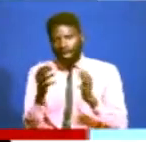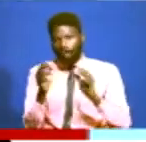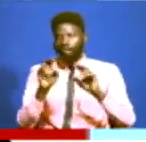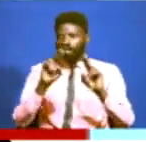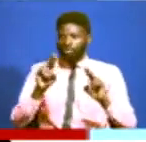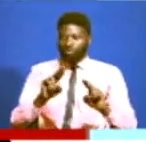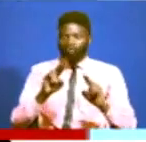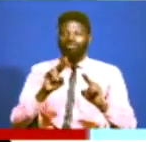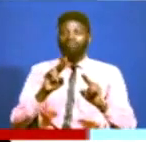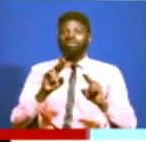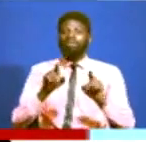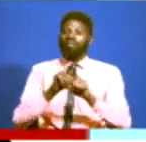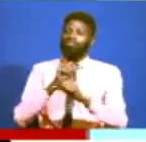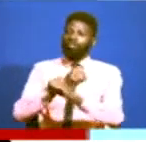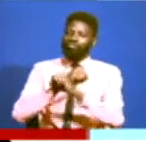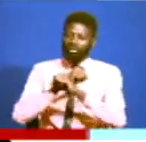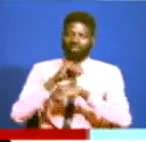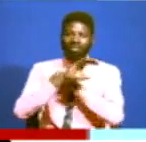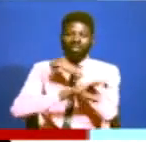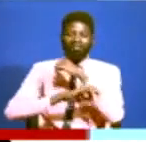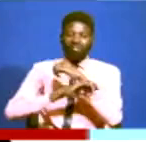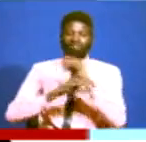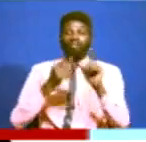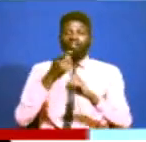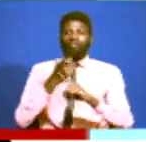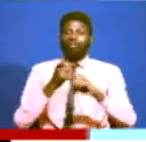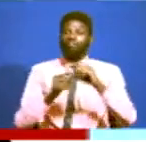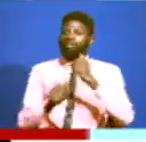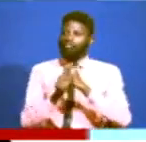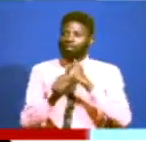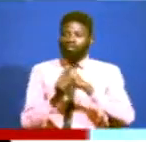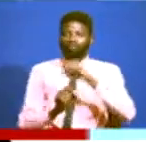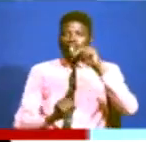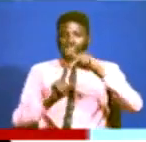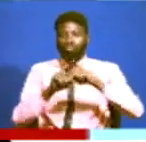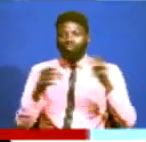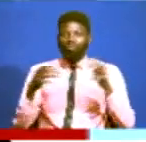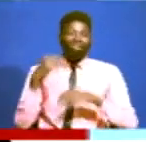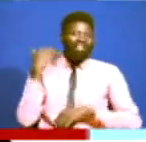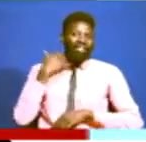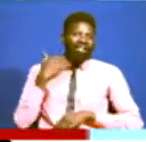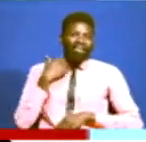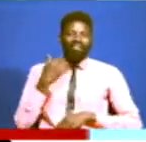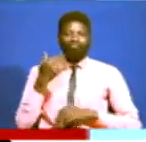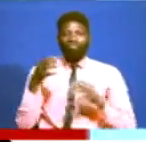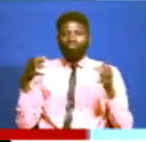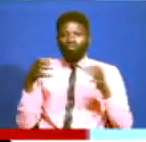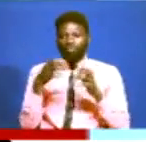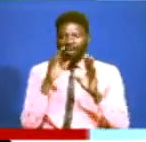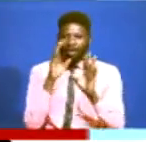country from threats posed by organized crime, smugglers, commercial